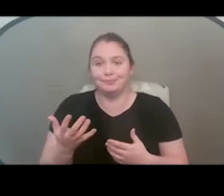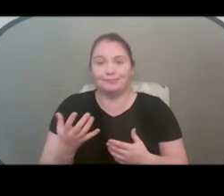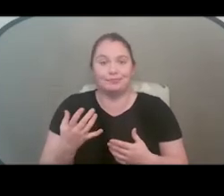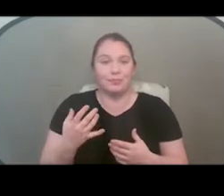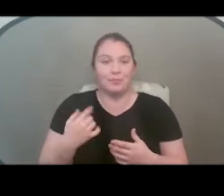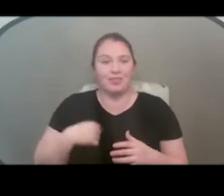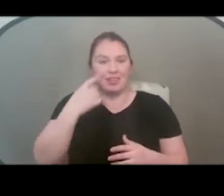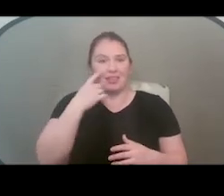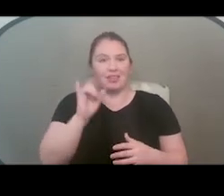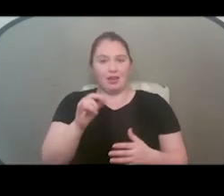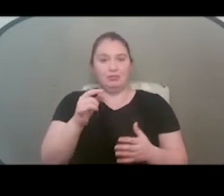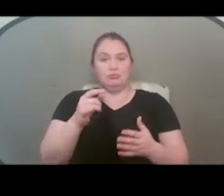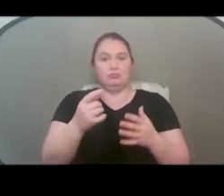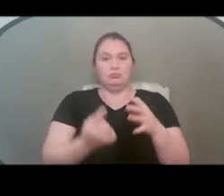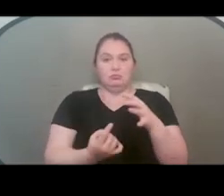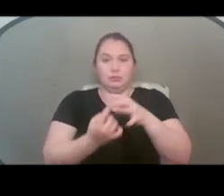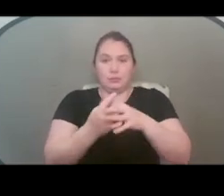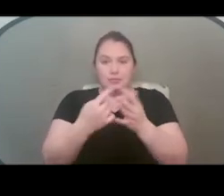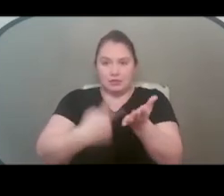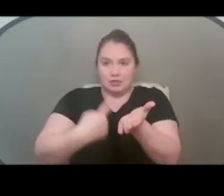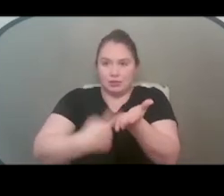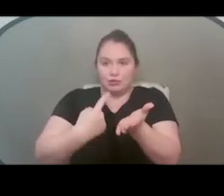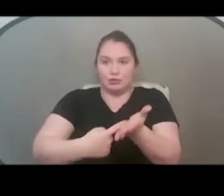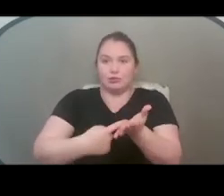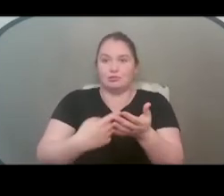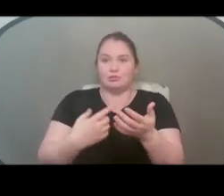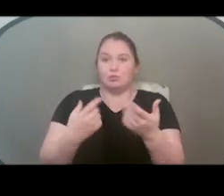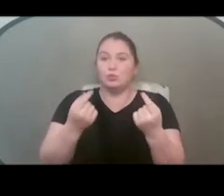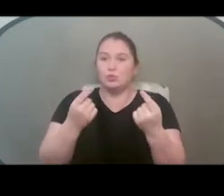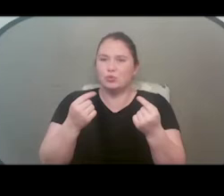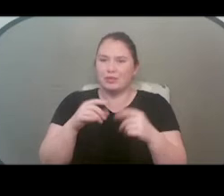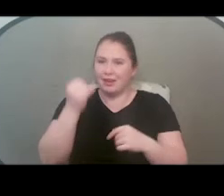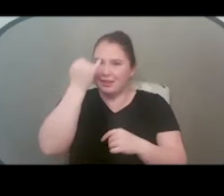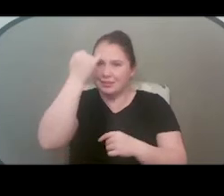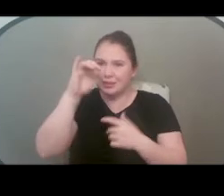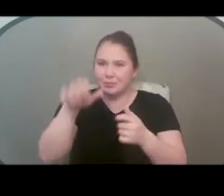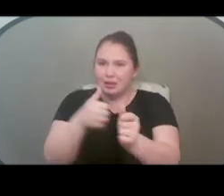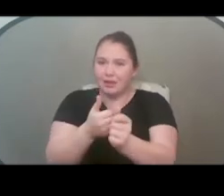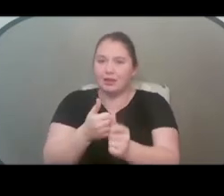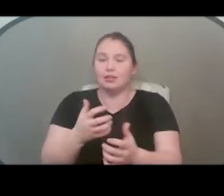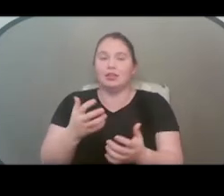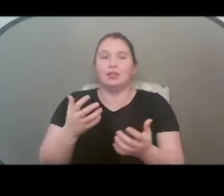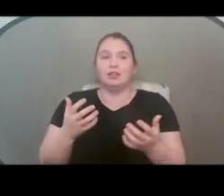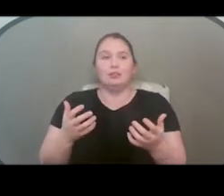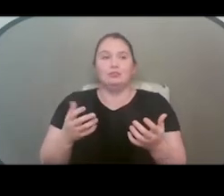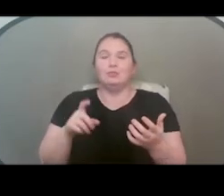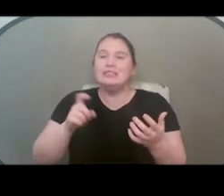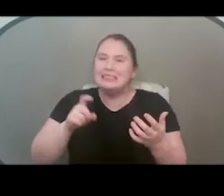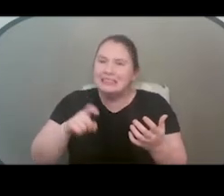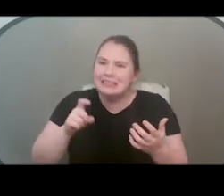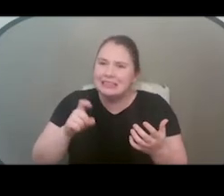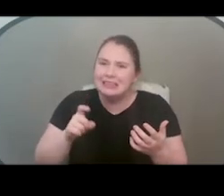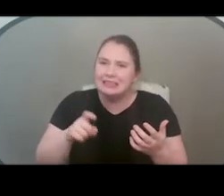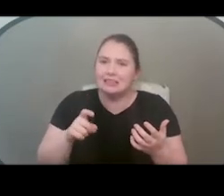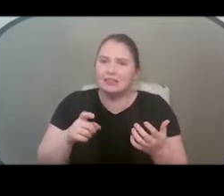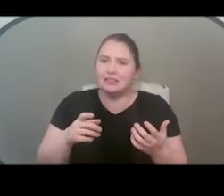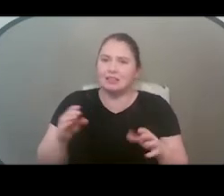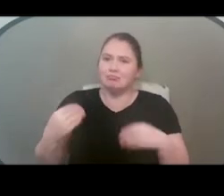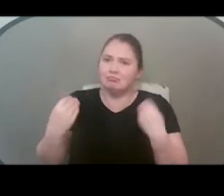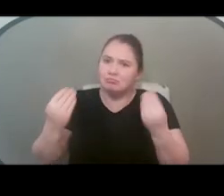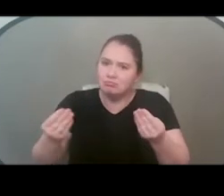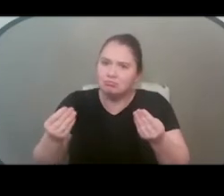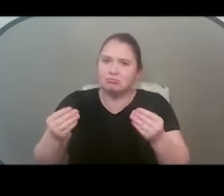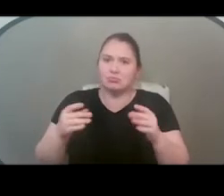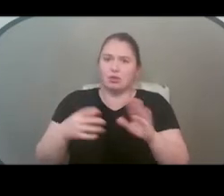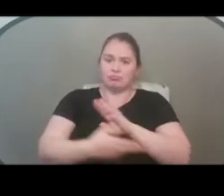up in discussion, I think in almost every breakout about the whole idea that we need something that's, a hallmark of the district.